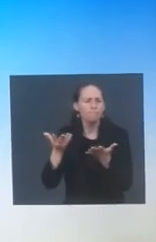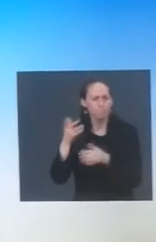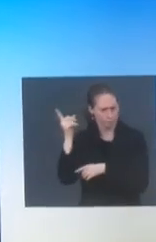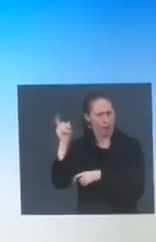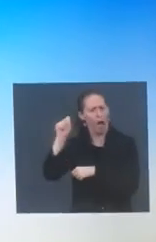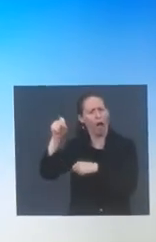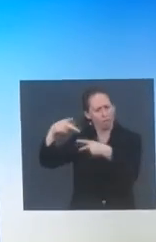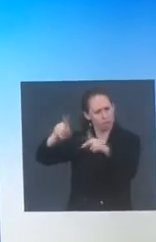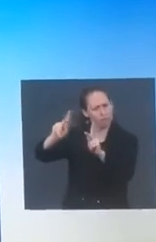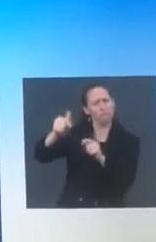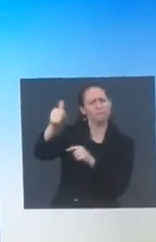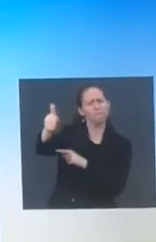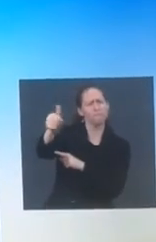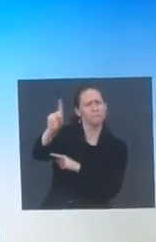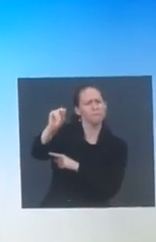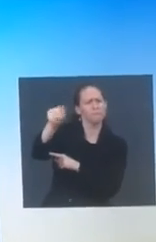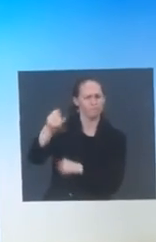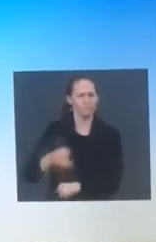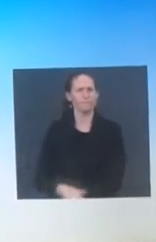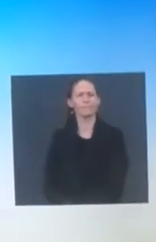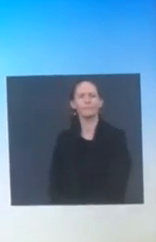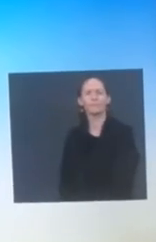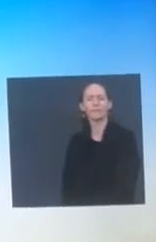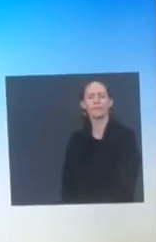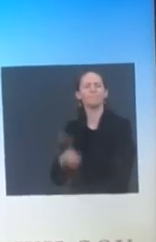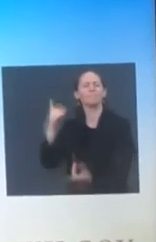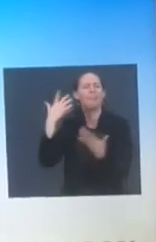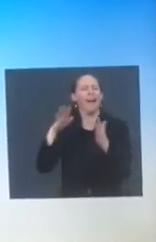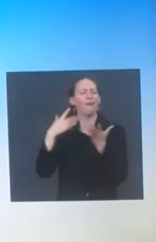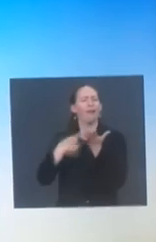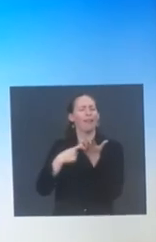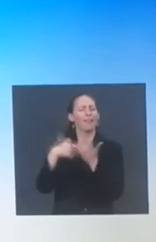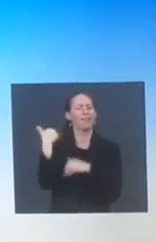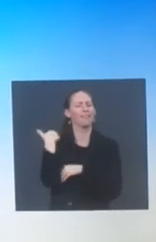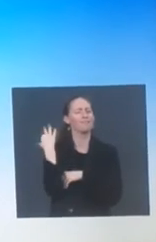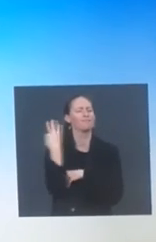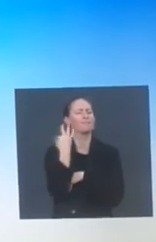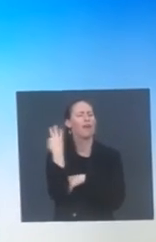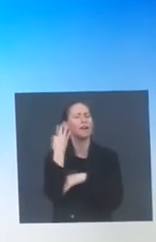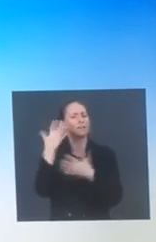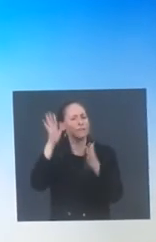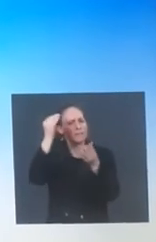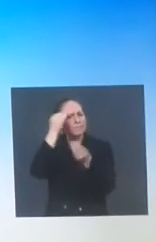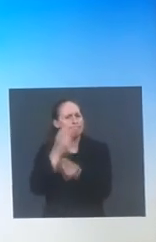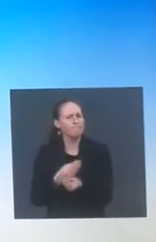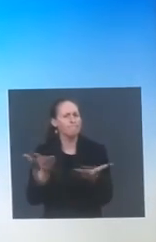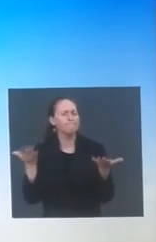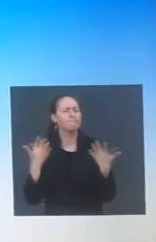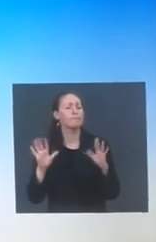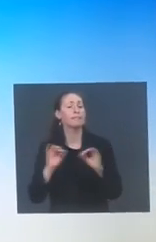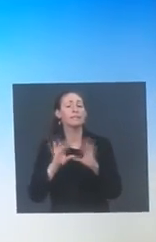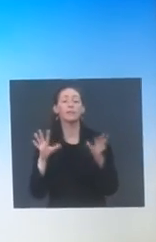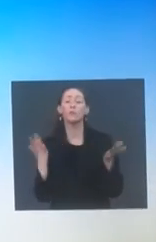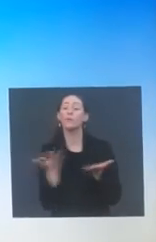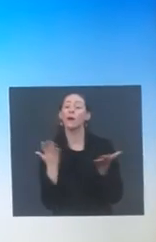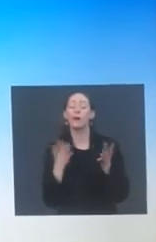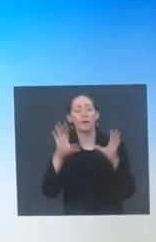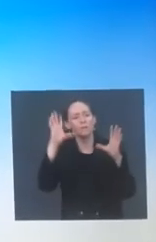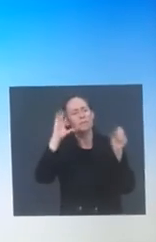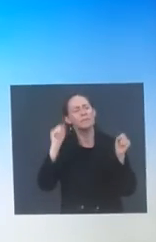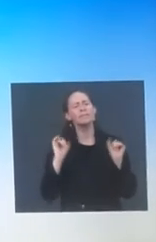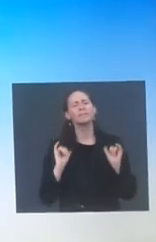on Friday night to this, on this, where I conveyed clearly that, one, the president continues to believe that